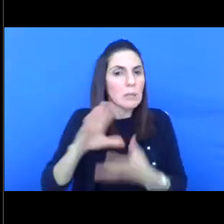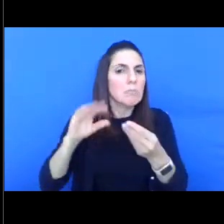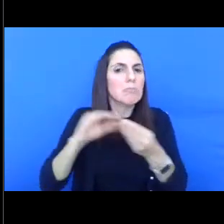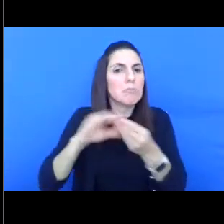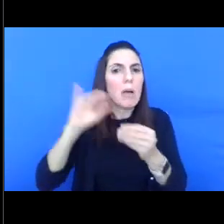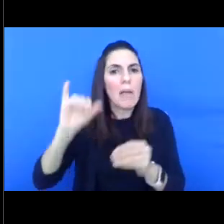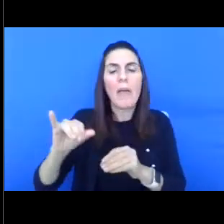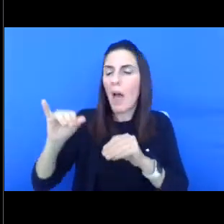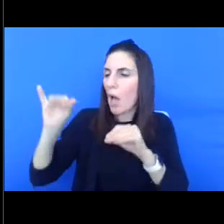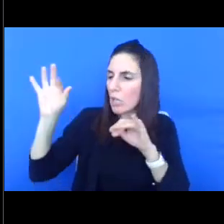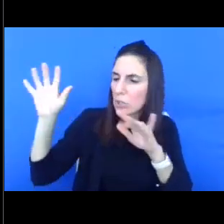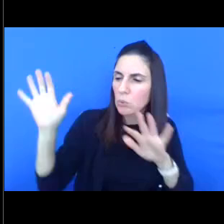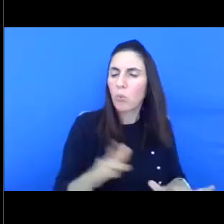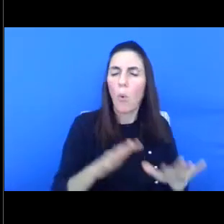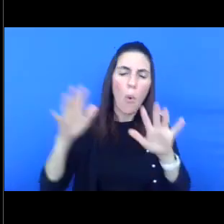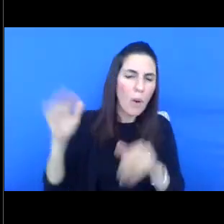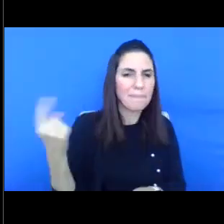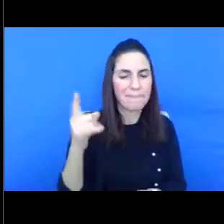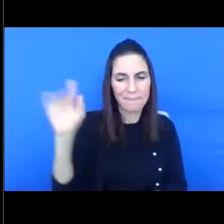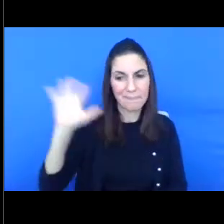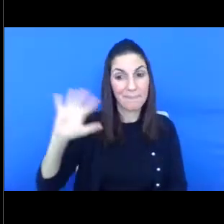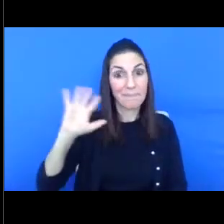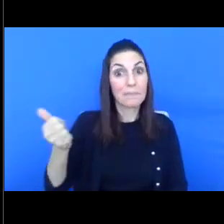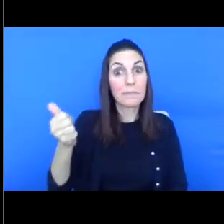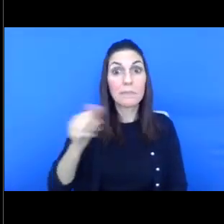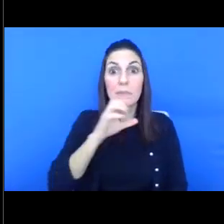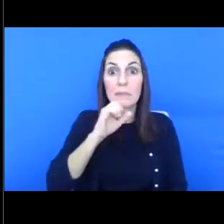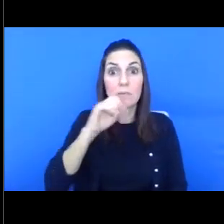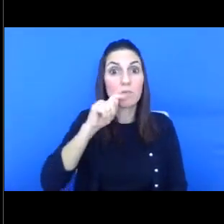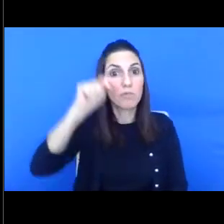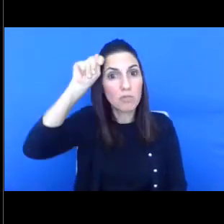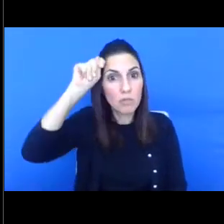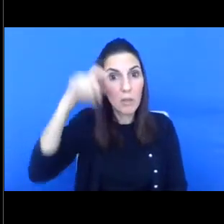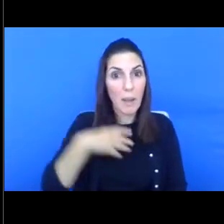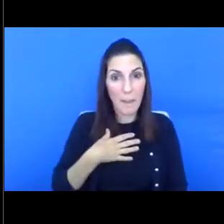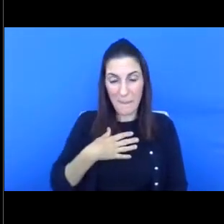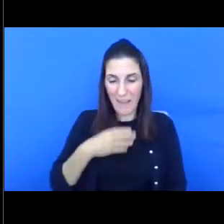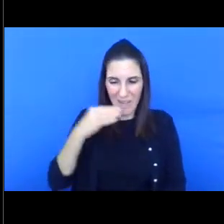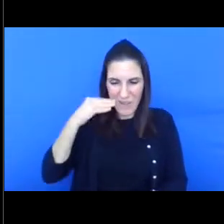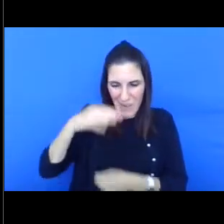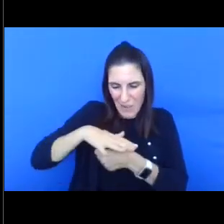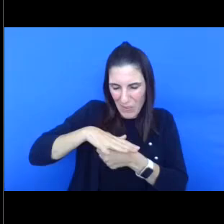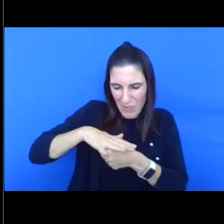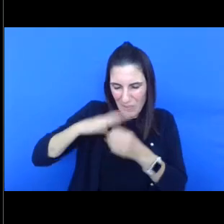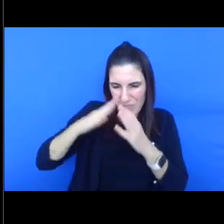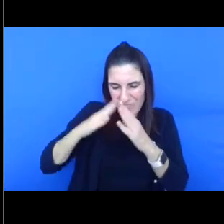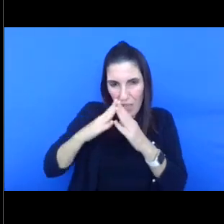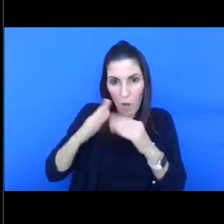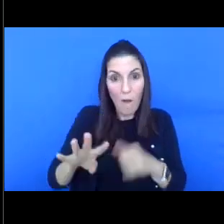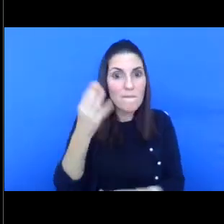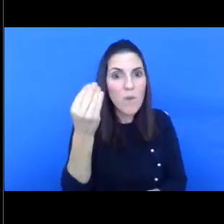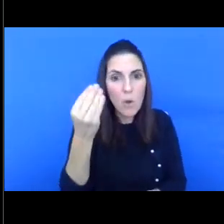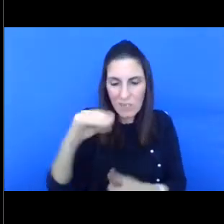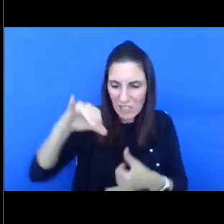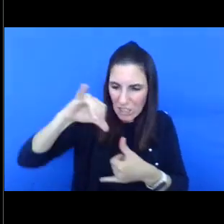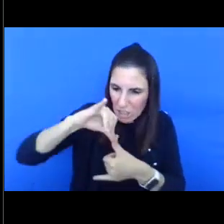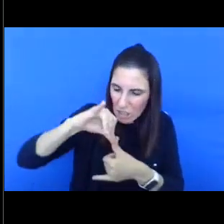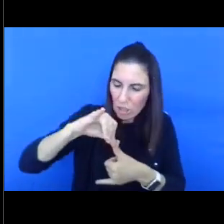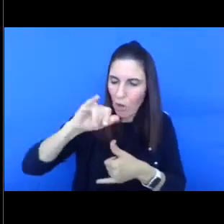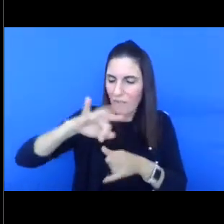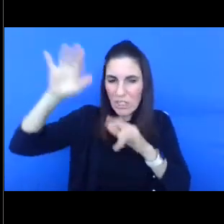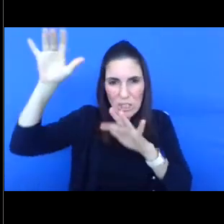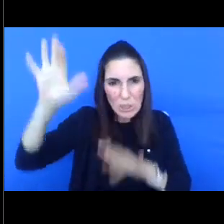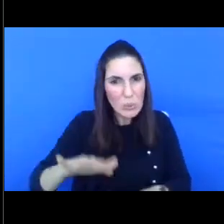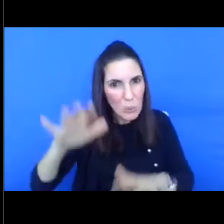storm all the time. He was a teenager when this happened. In my hometown in Augusta, 14 inches of snow. How about that? Let's go to